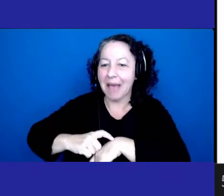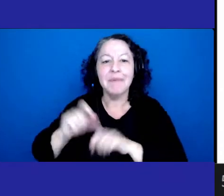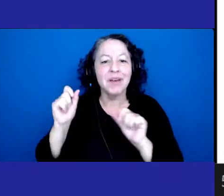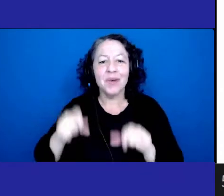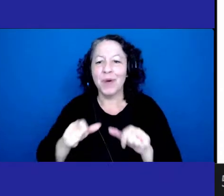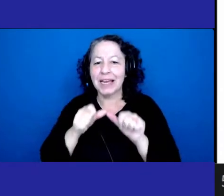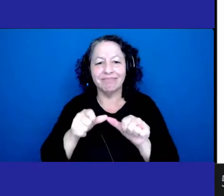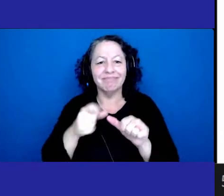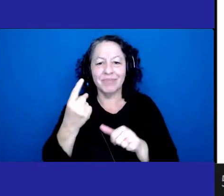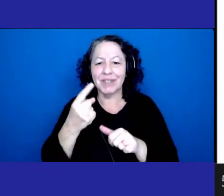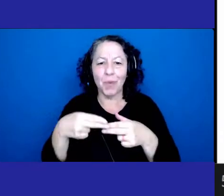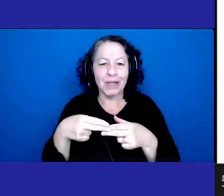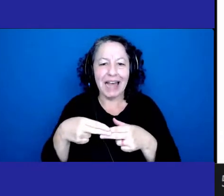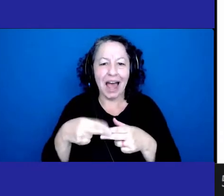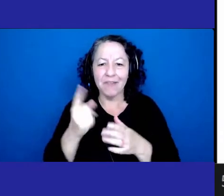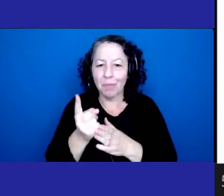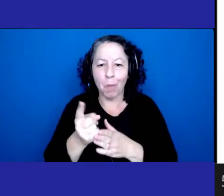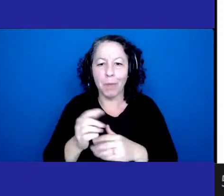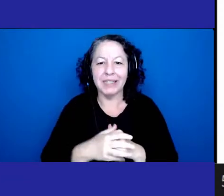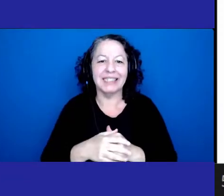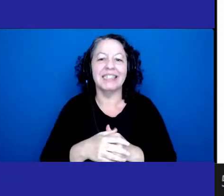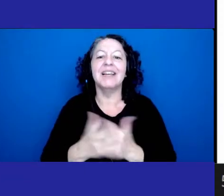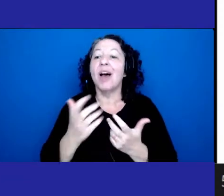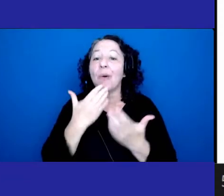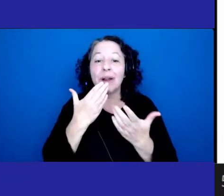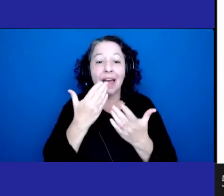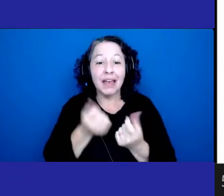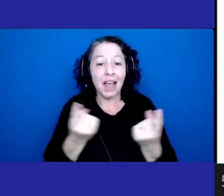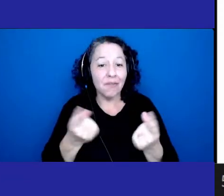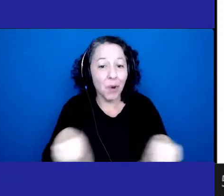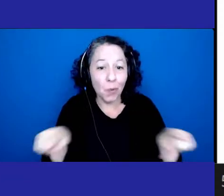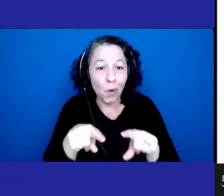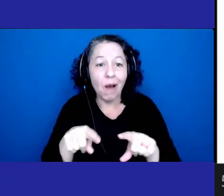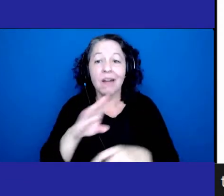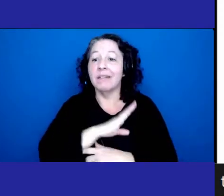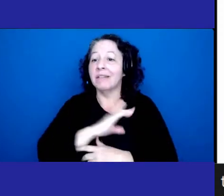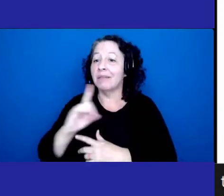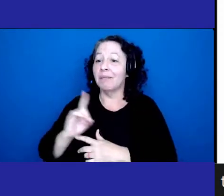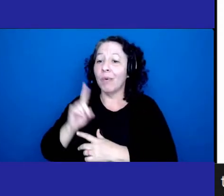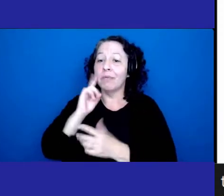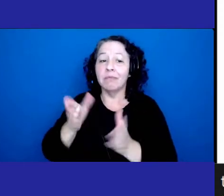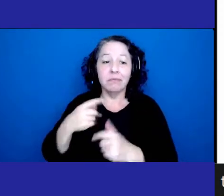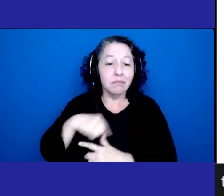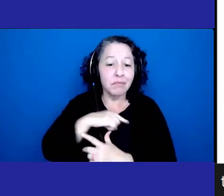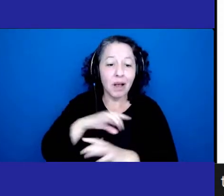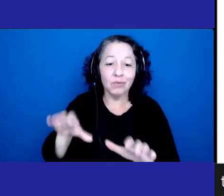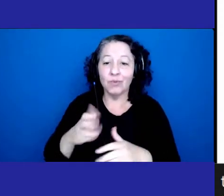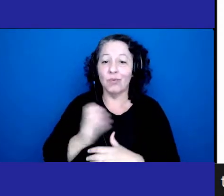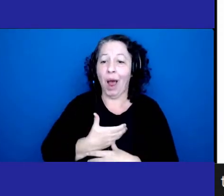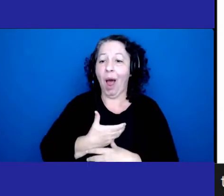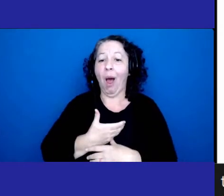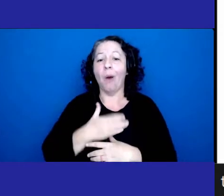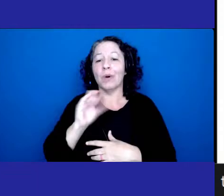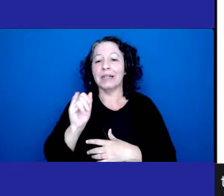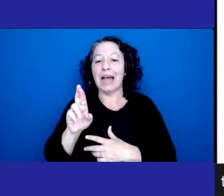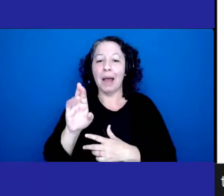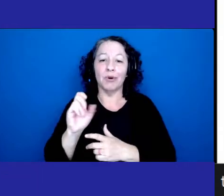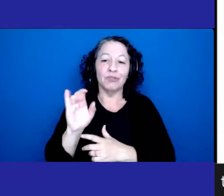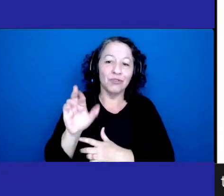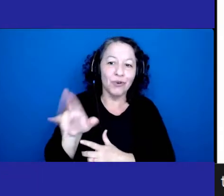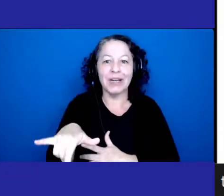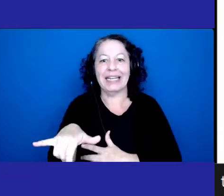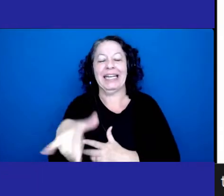for a second. I just wanted to thank everybody, the board, for allowing us to do our cybersecurity presentation